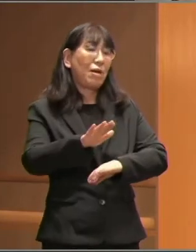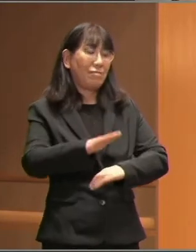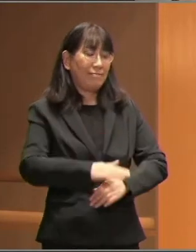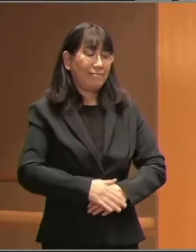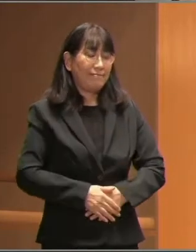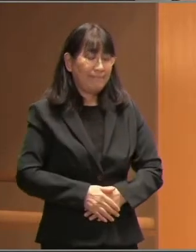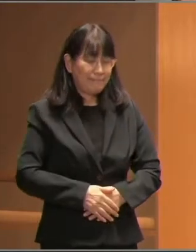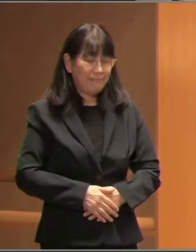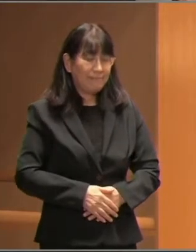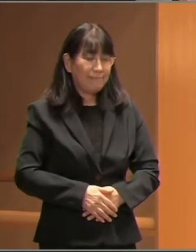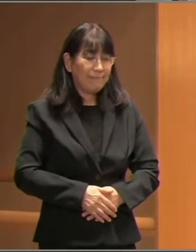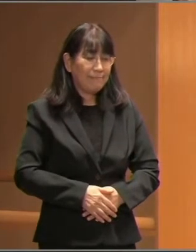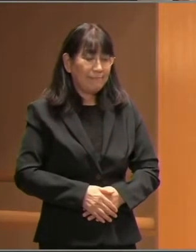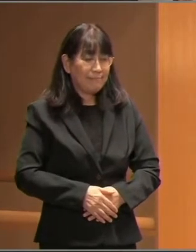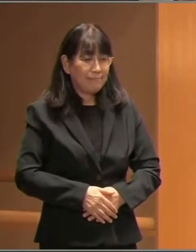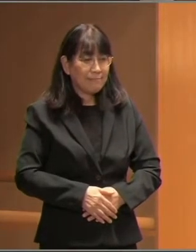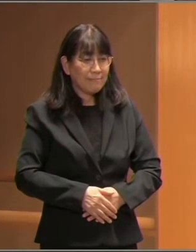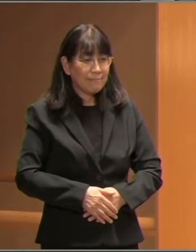Japan.